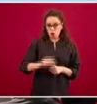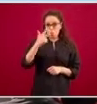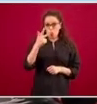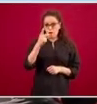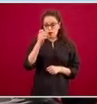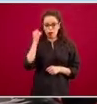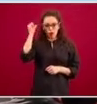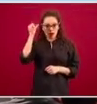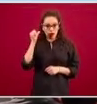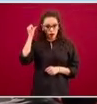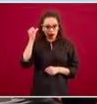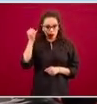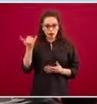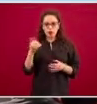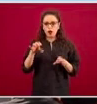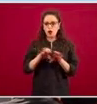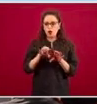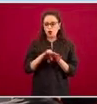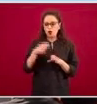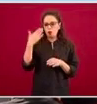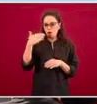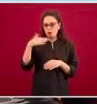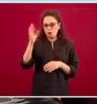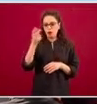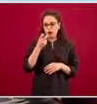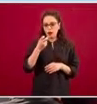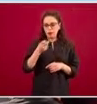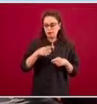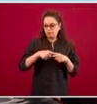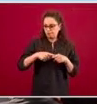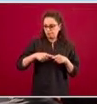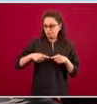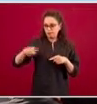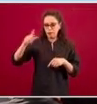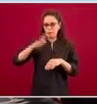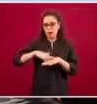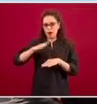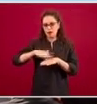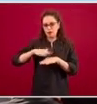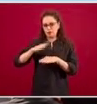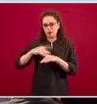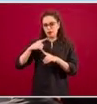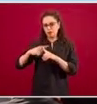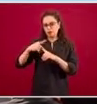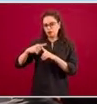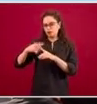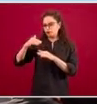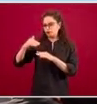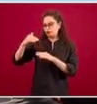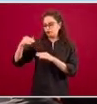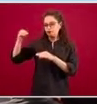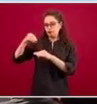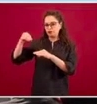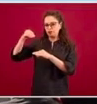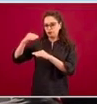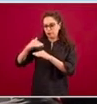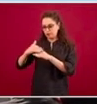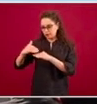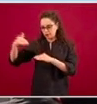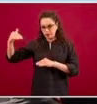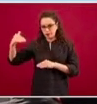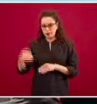The time frame is from the very first case, the very first fatality, to today, to April the